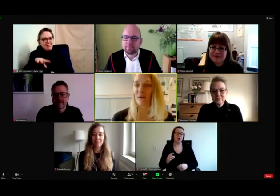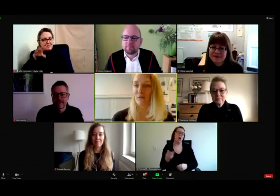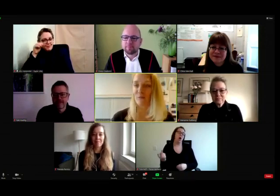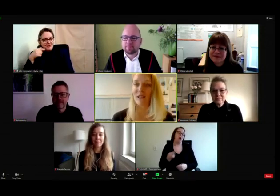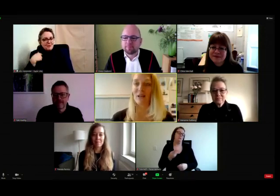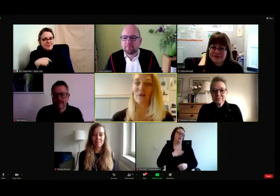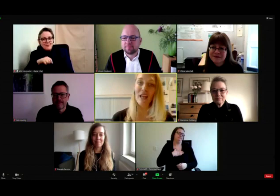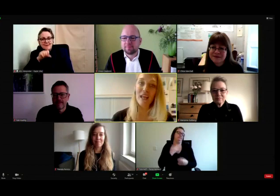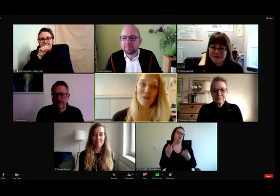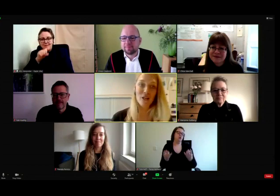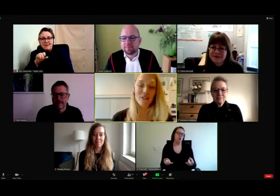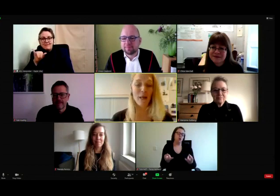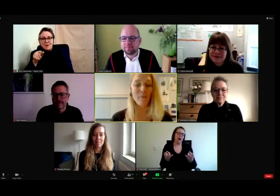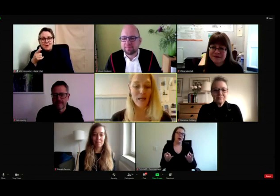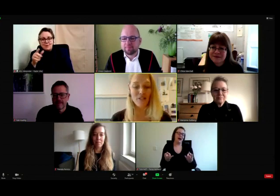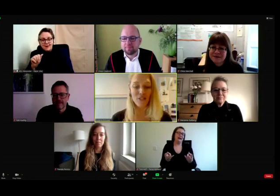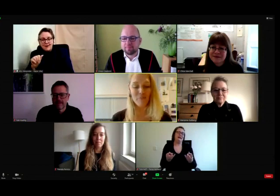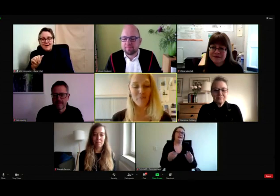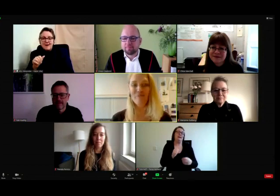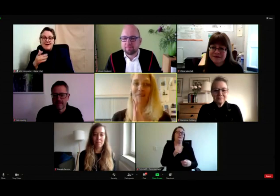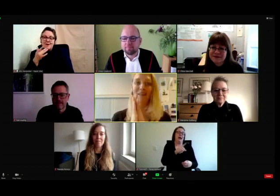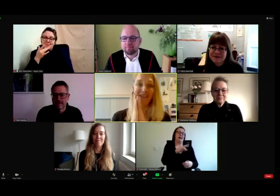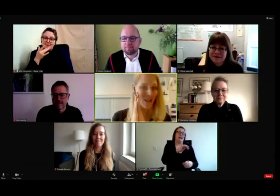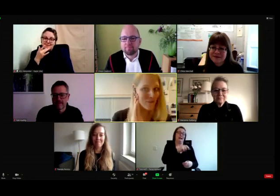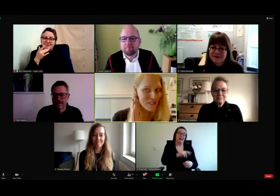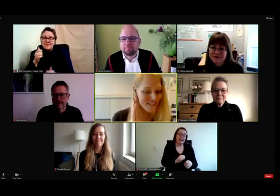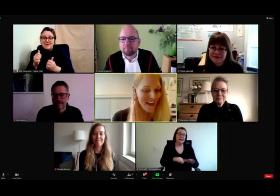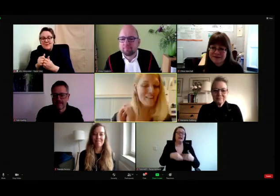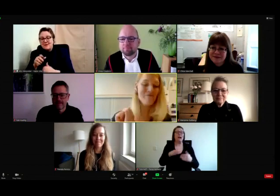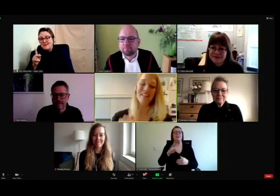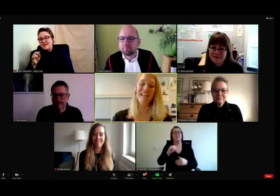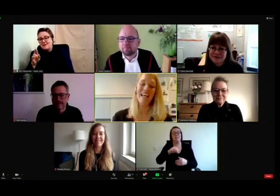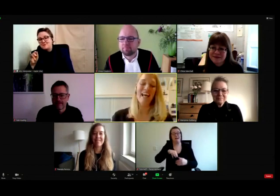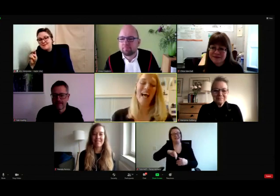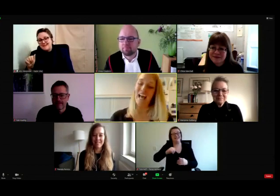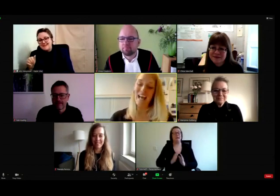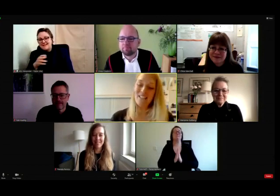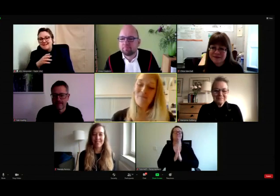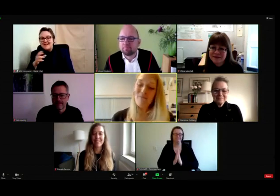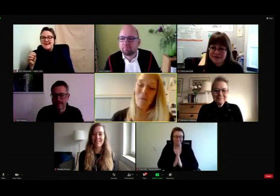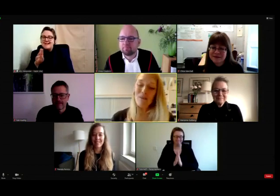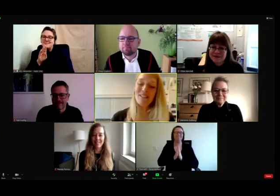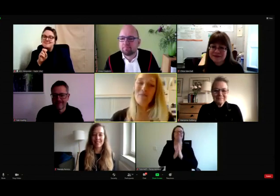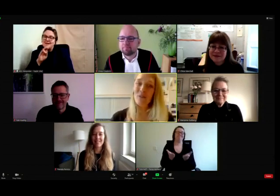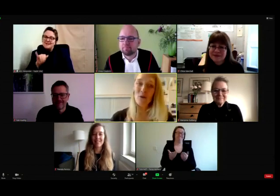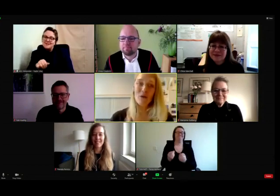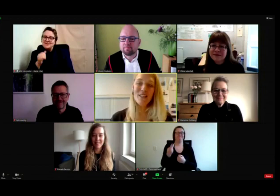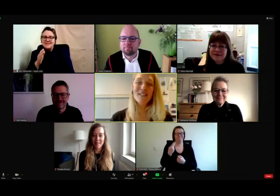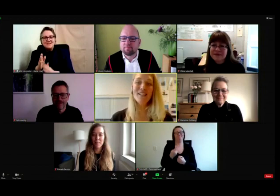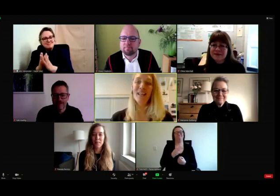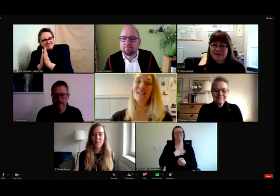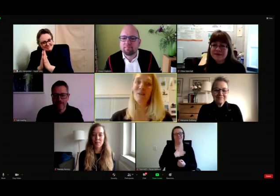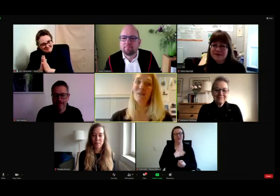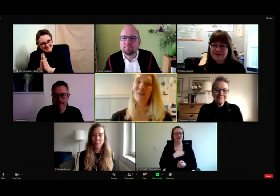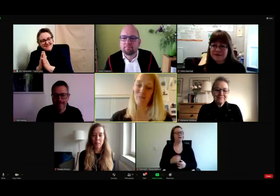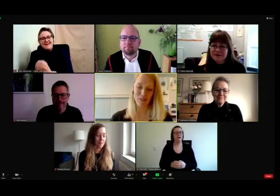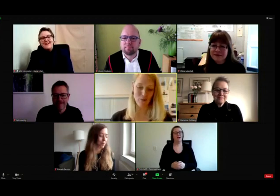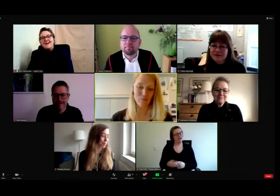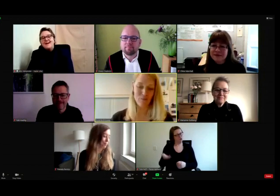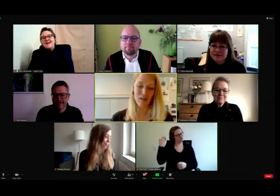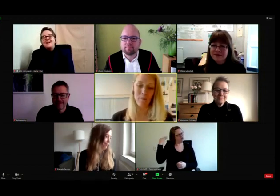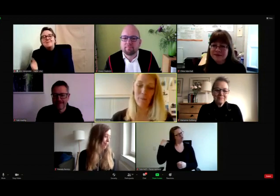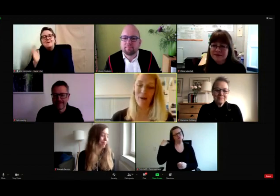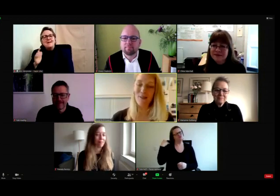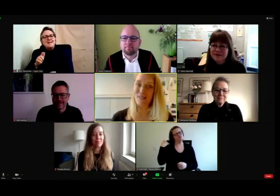yoga, preferably with Adrian and Benji. Namaste. At the moment, You were not seeing